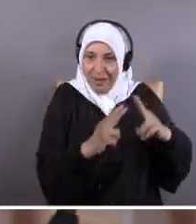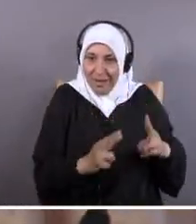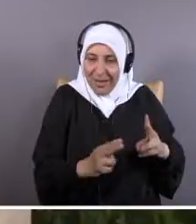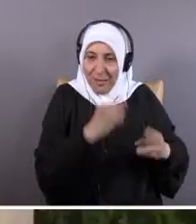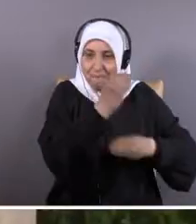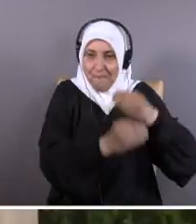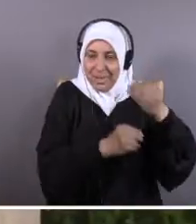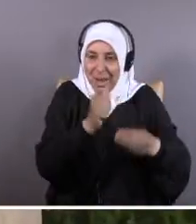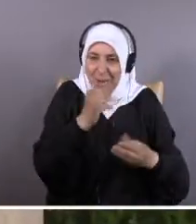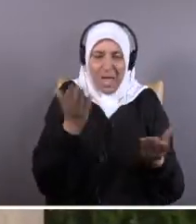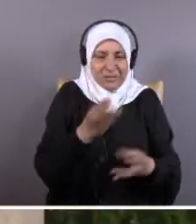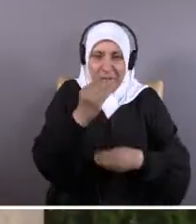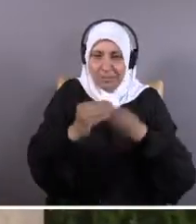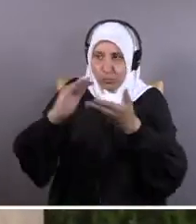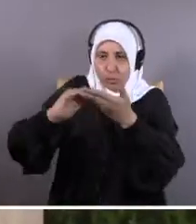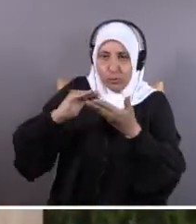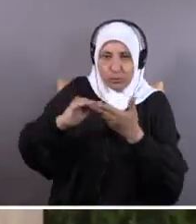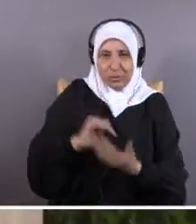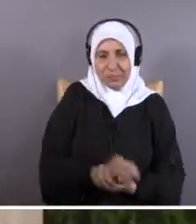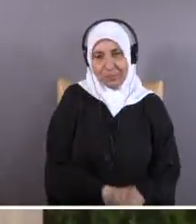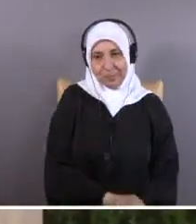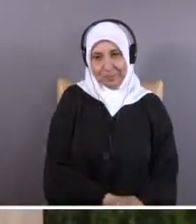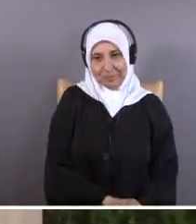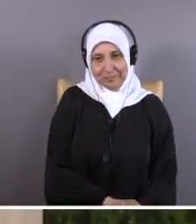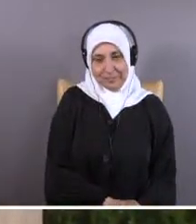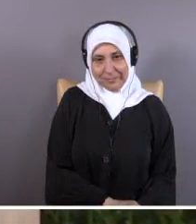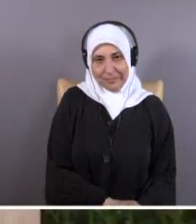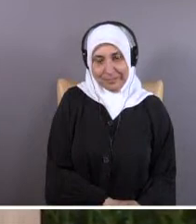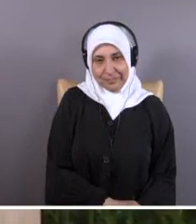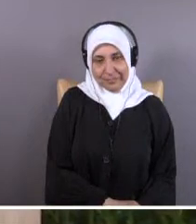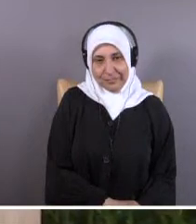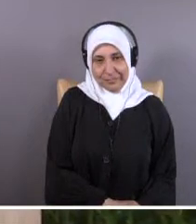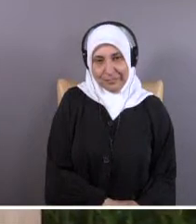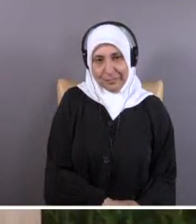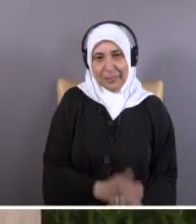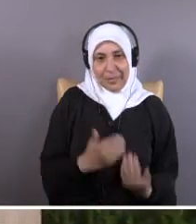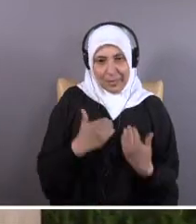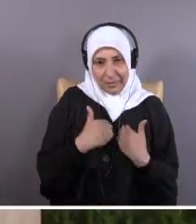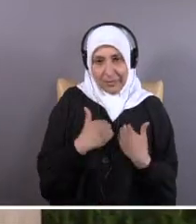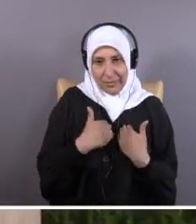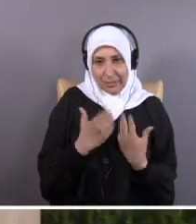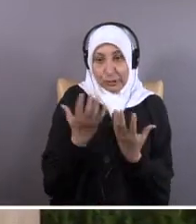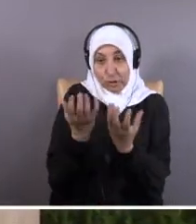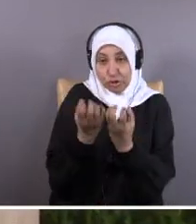biomass from way in the ground to heat the homes.